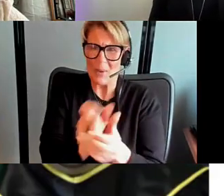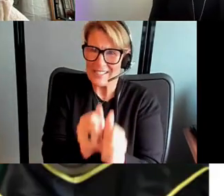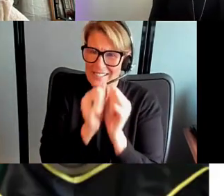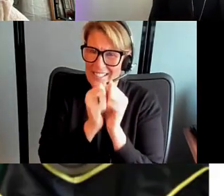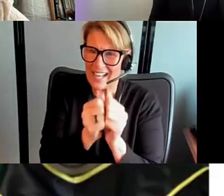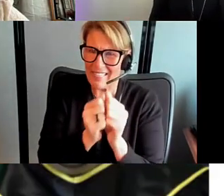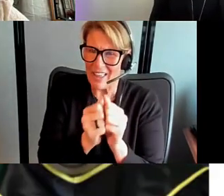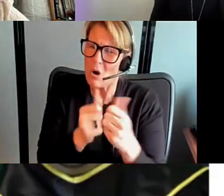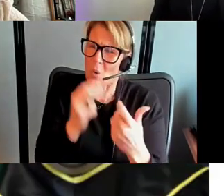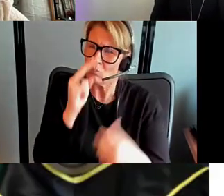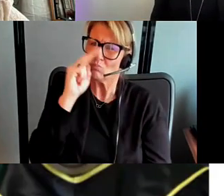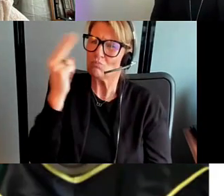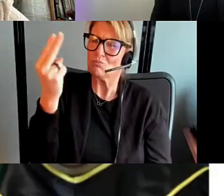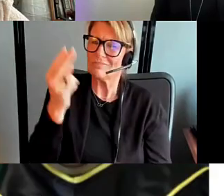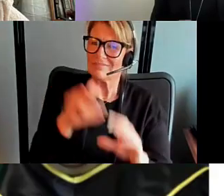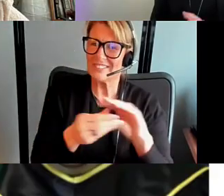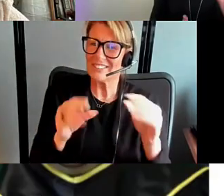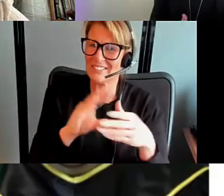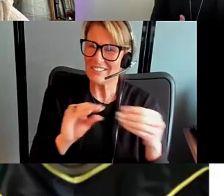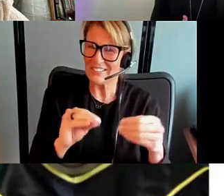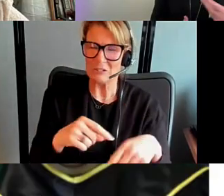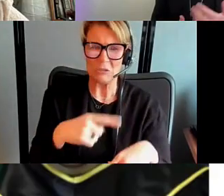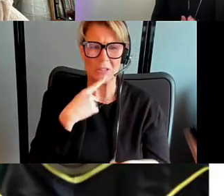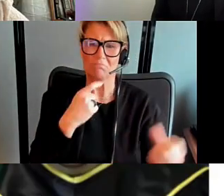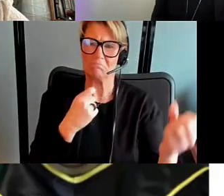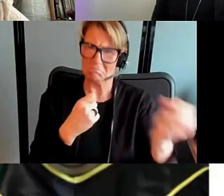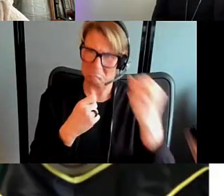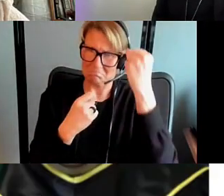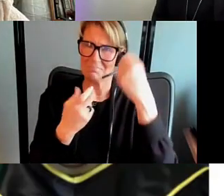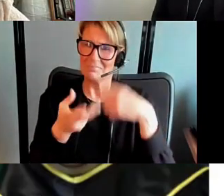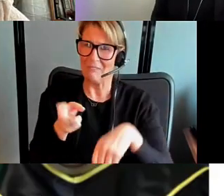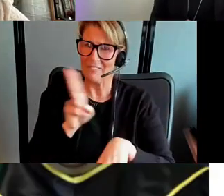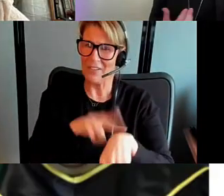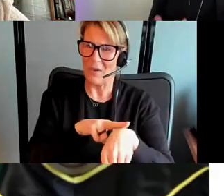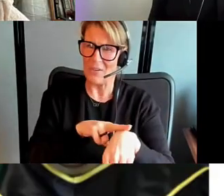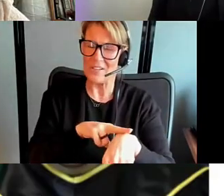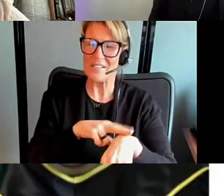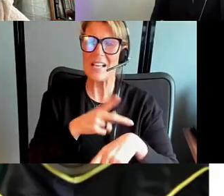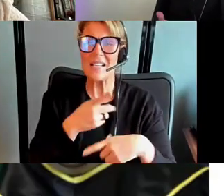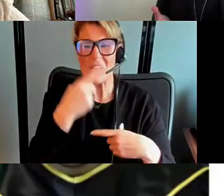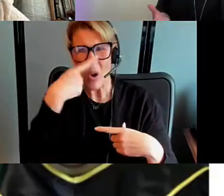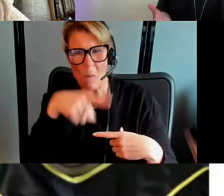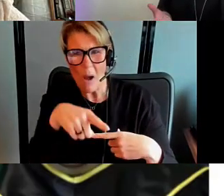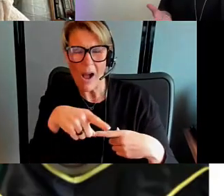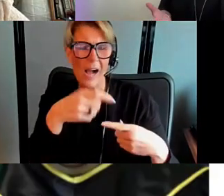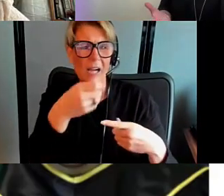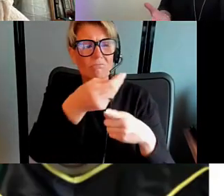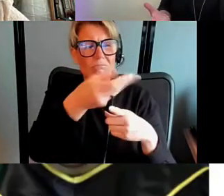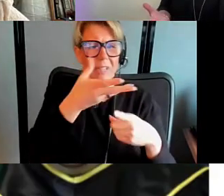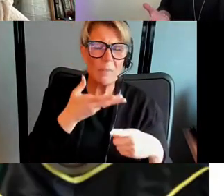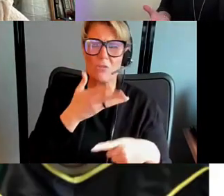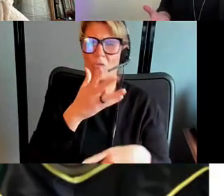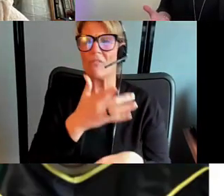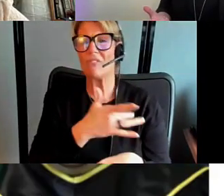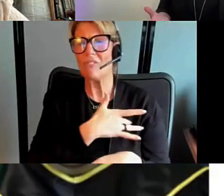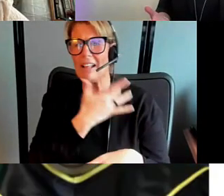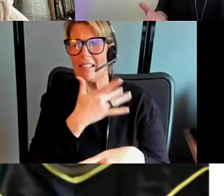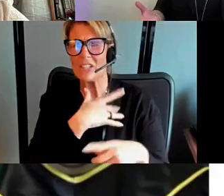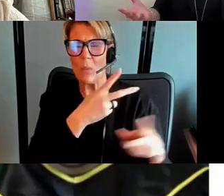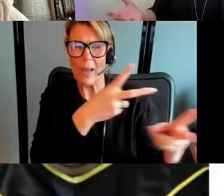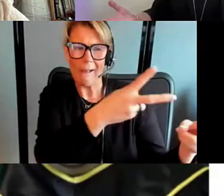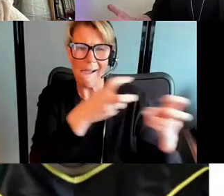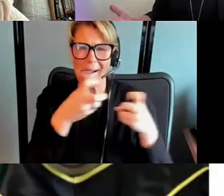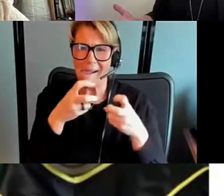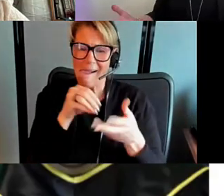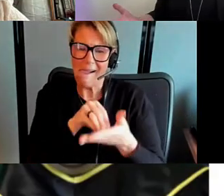And she said, "Yes, of course." And then I said, "Can I get a quote from you? Can I talk to you?" Because actually, like a lot of the students,